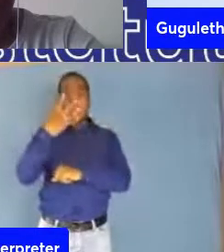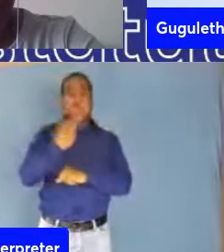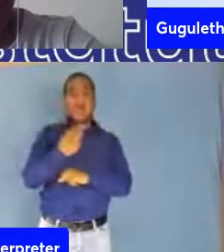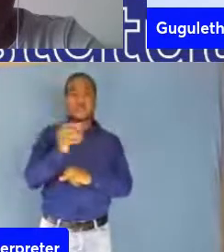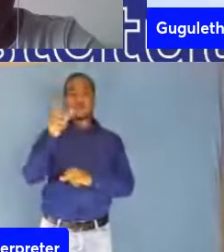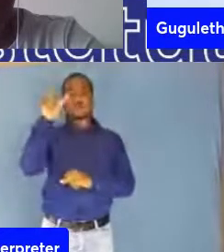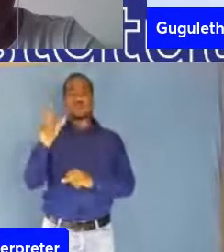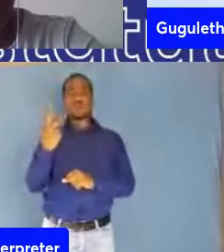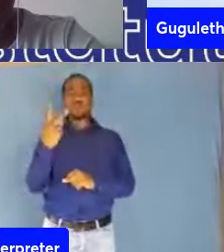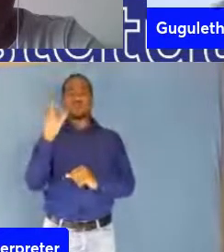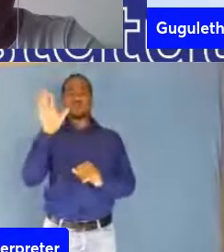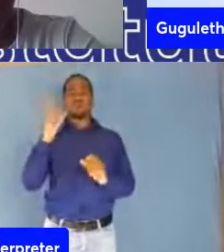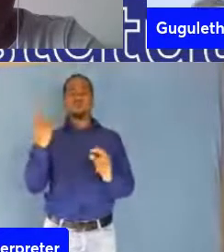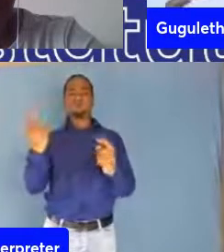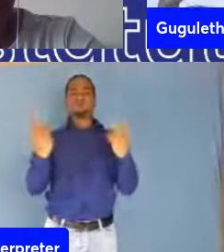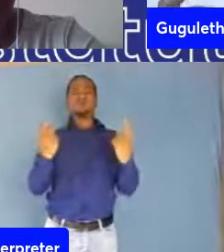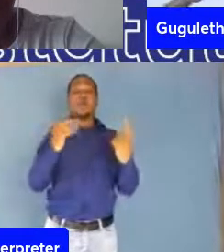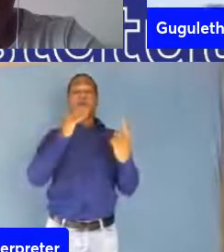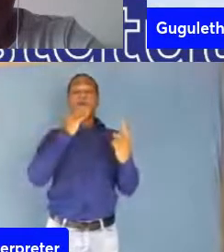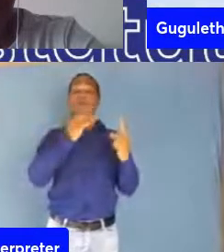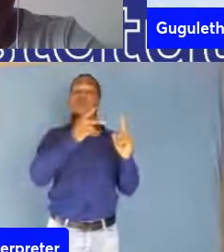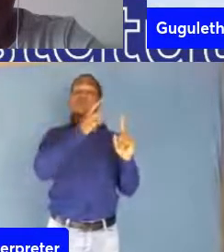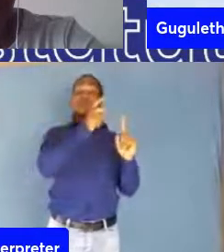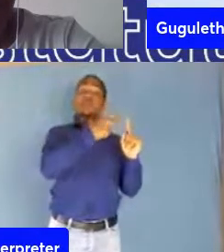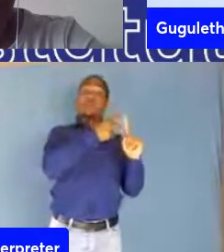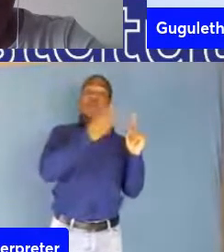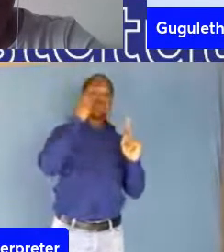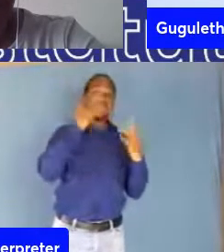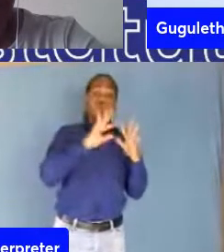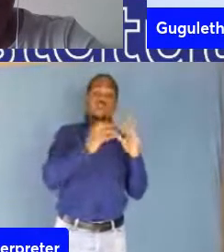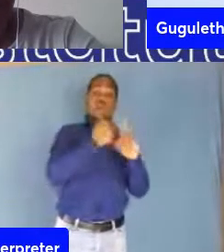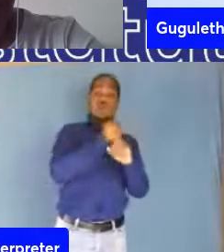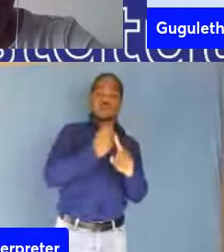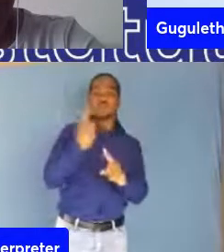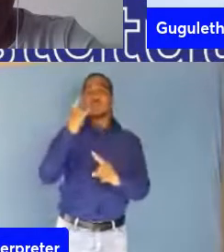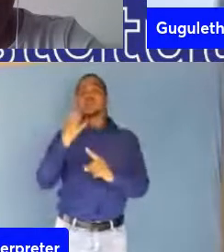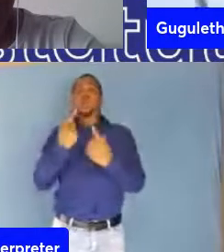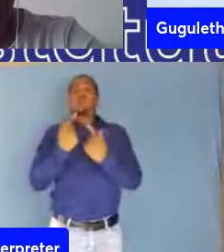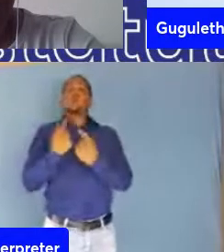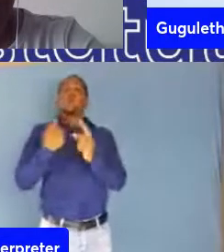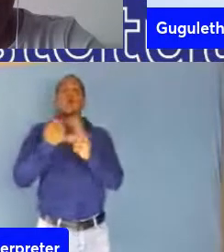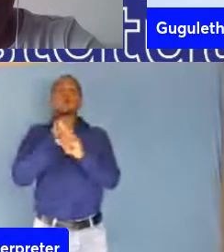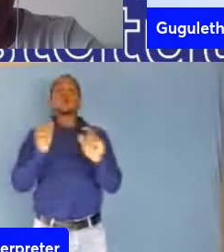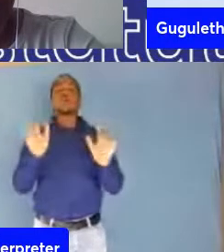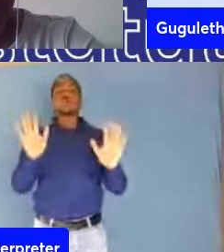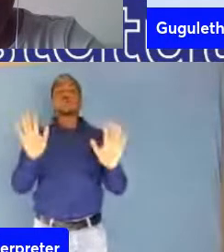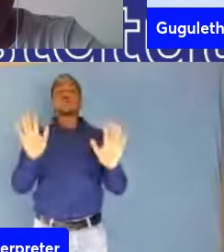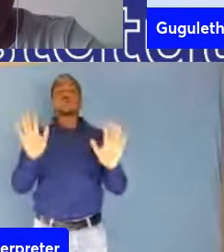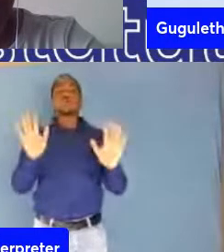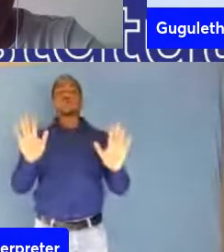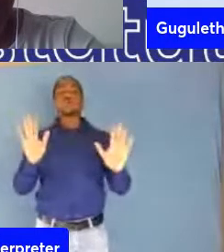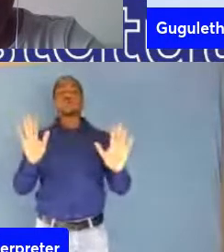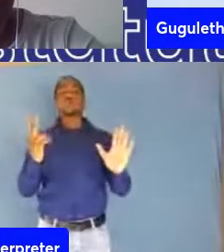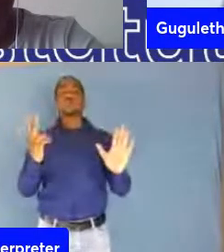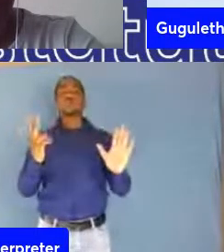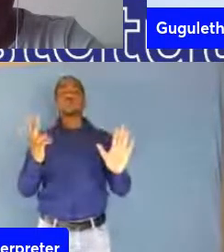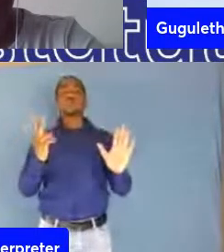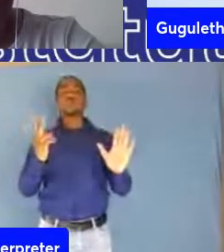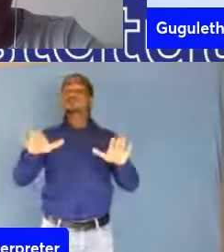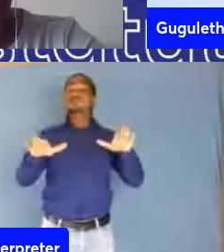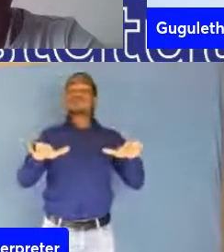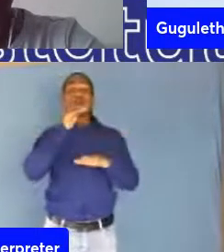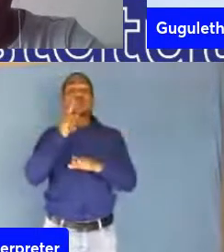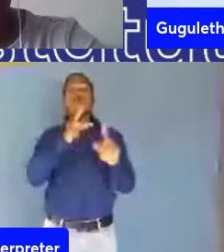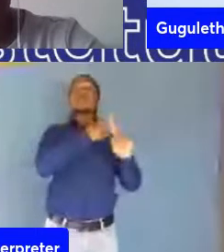just a victim, because that's the sort of the ideals that are pushed, that the victim is the person that is highlighted, the victim